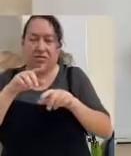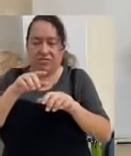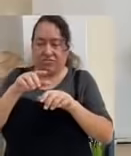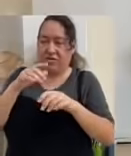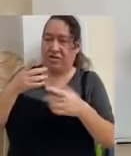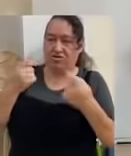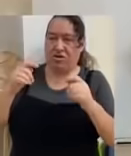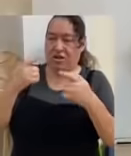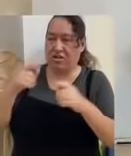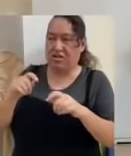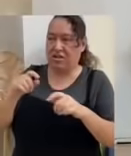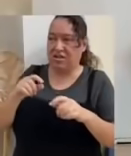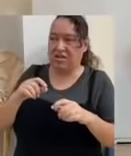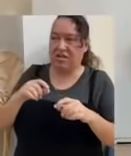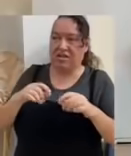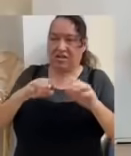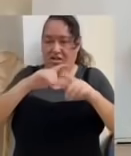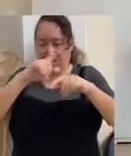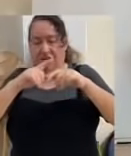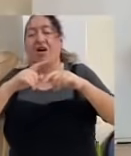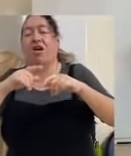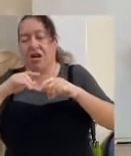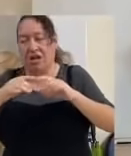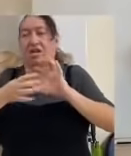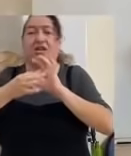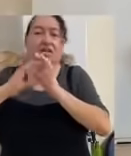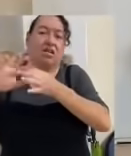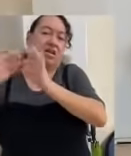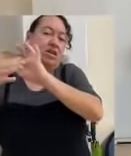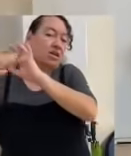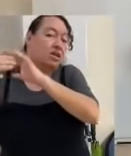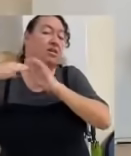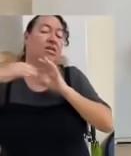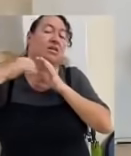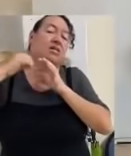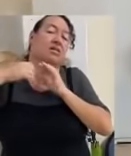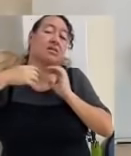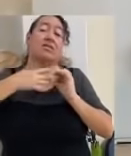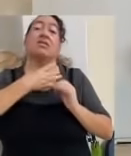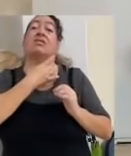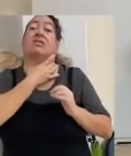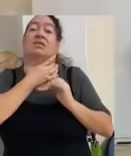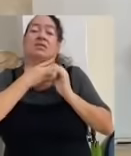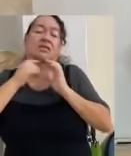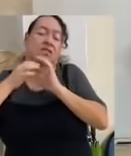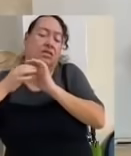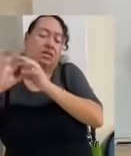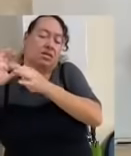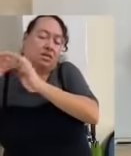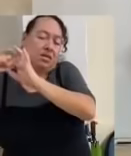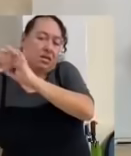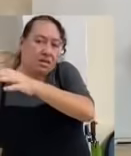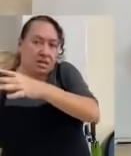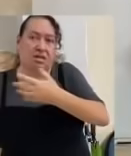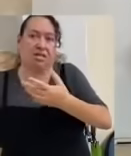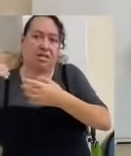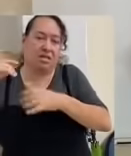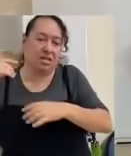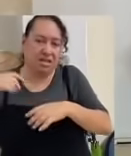When you put a thread on a bird, the bird cannot fly. If you put just a thread, cannot